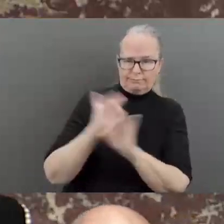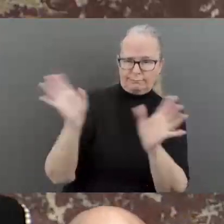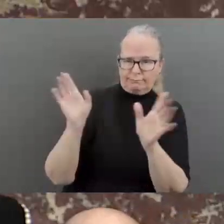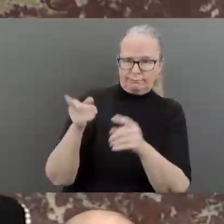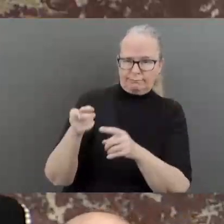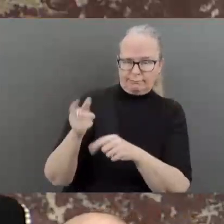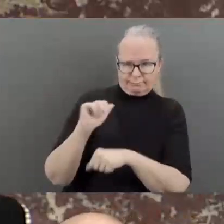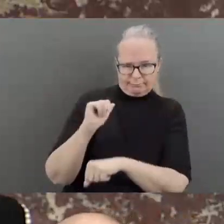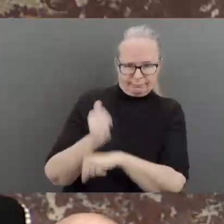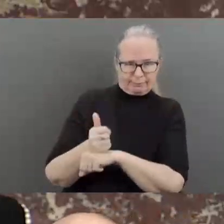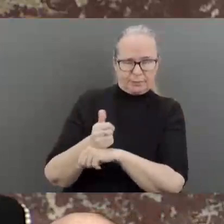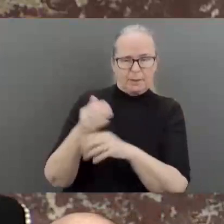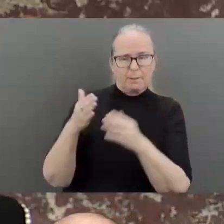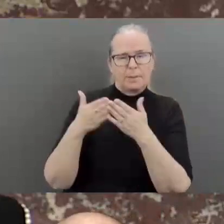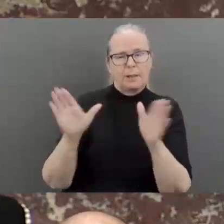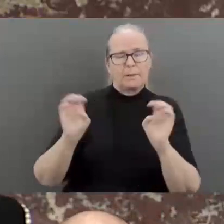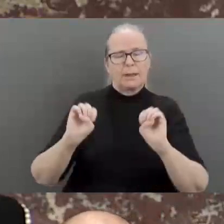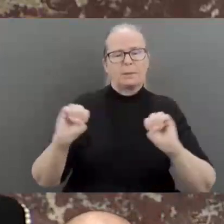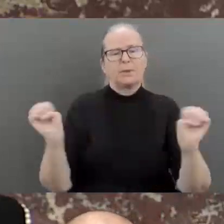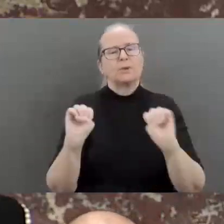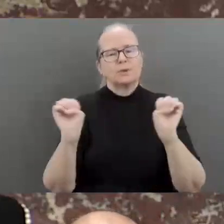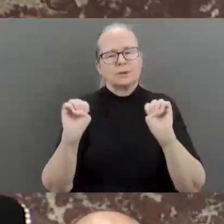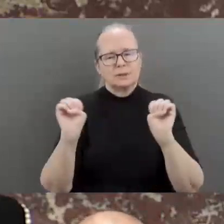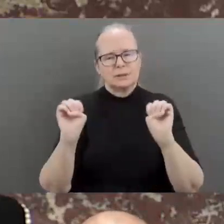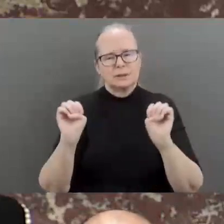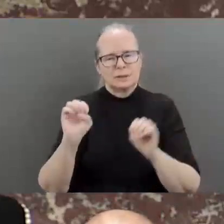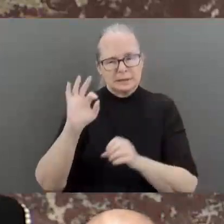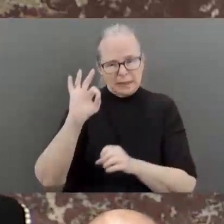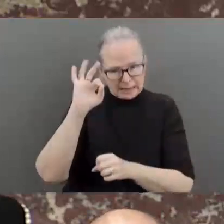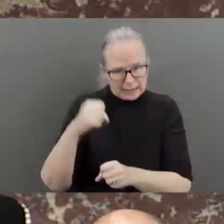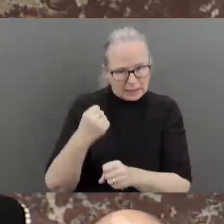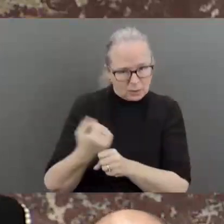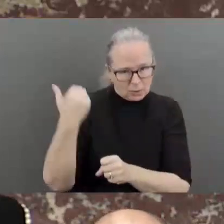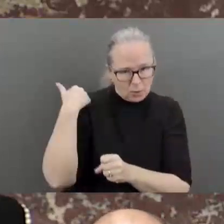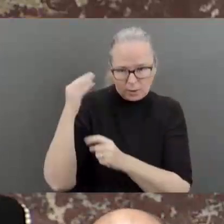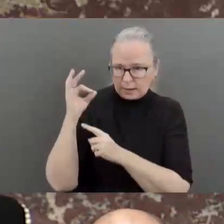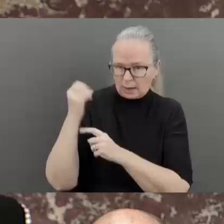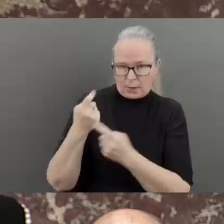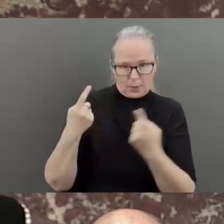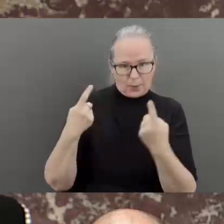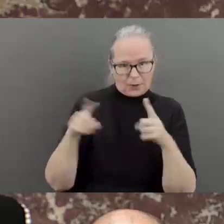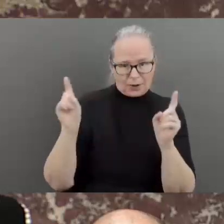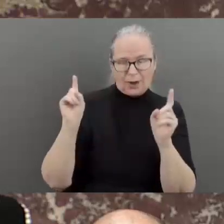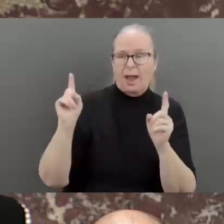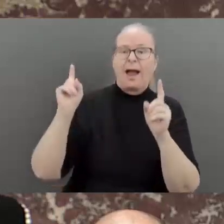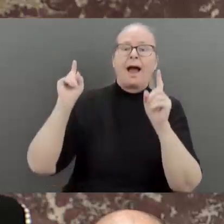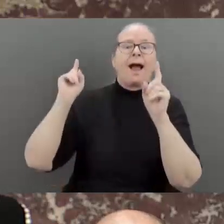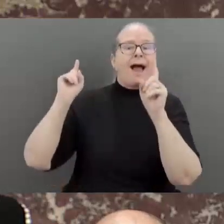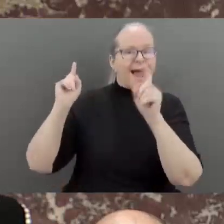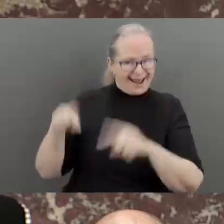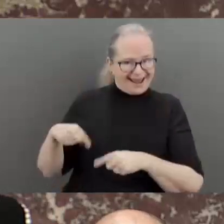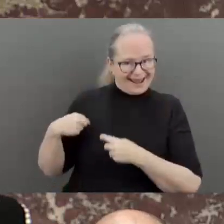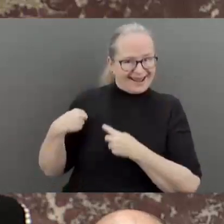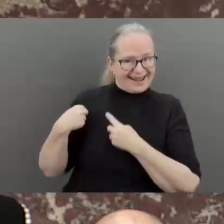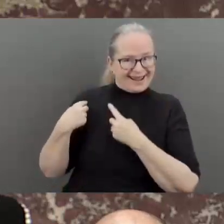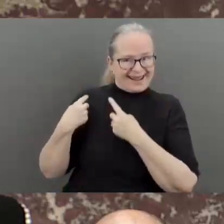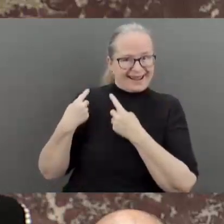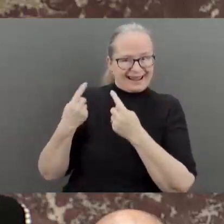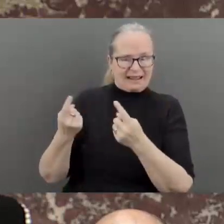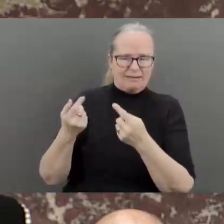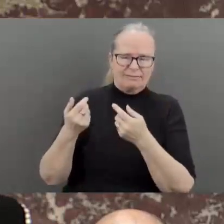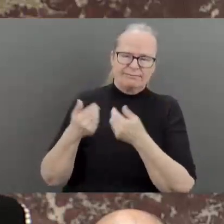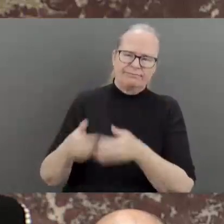Columbians. Mr. Speaker, we must make every effort to avoid normalizing this emergency and continuing with business as